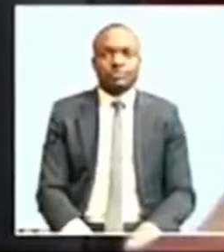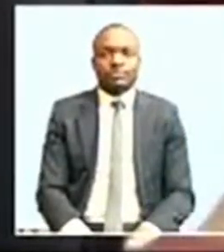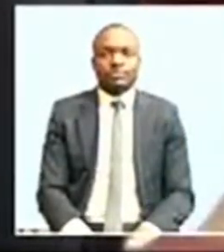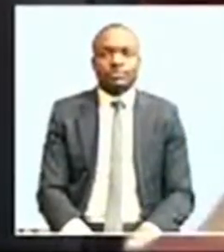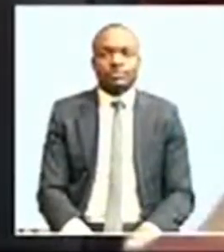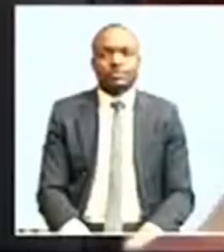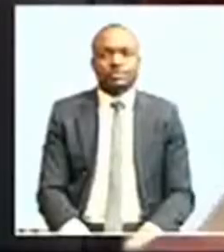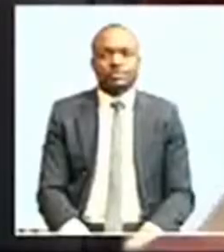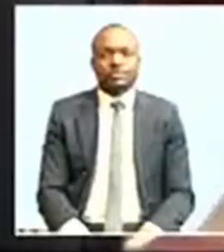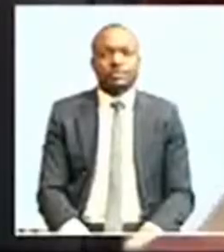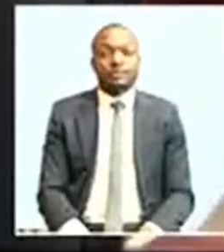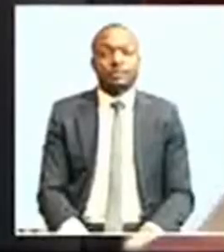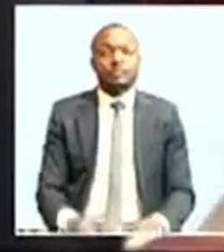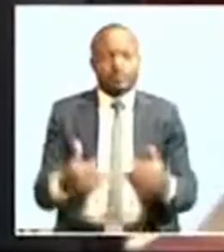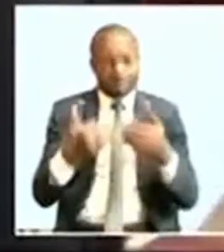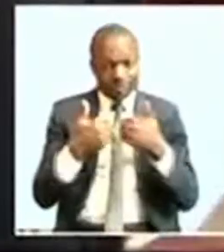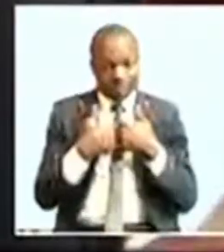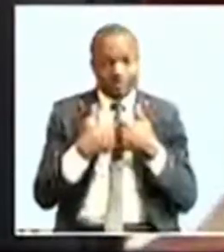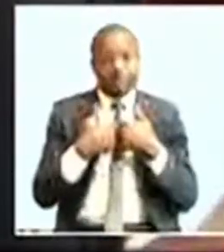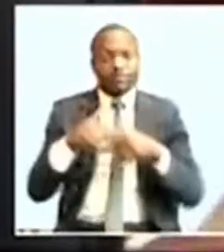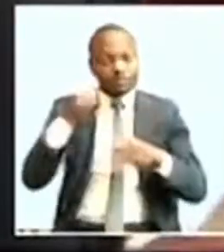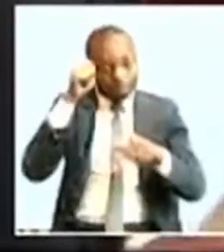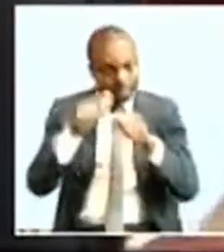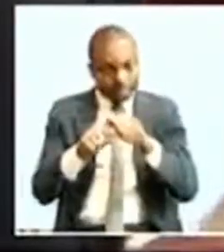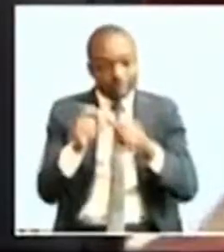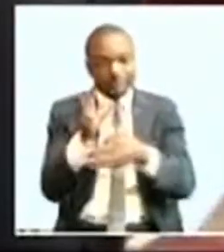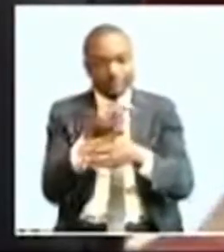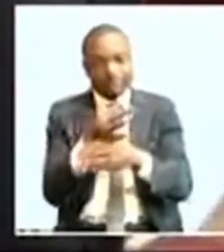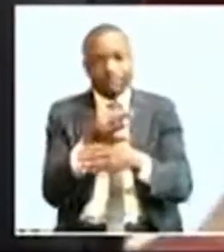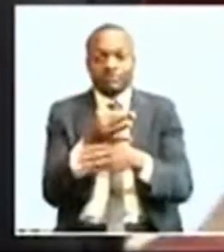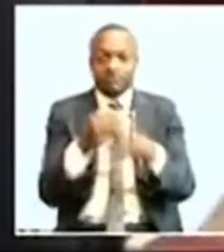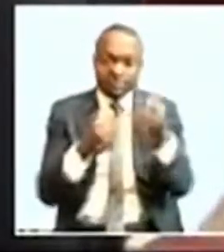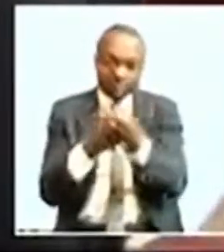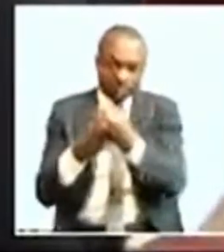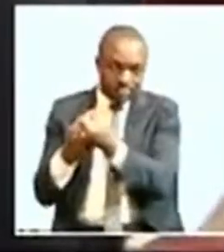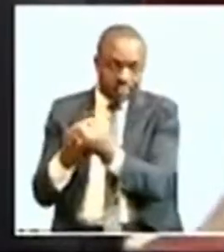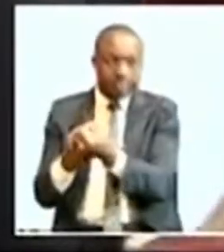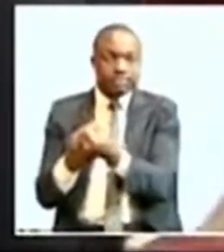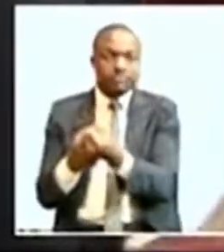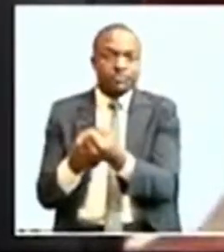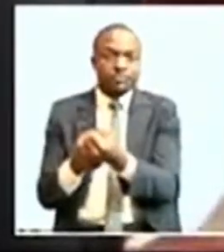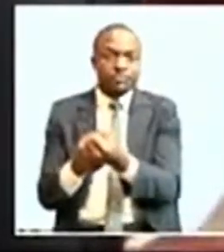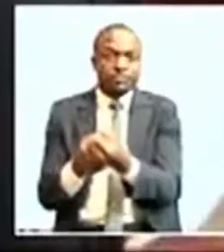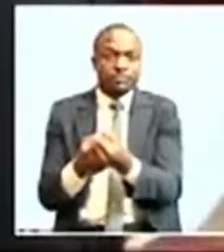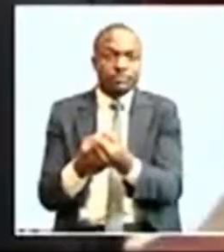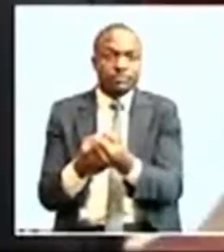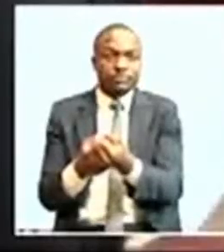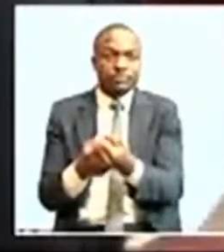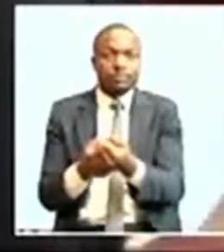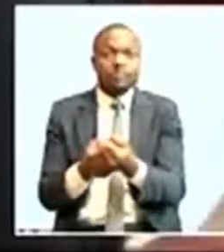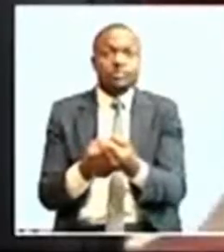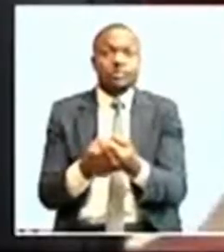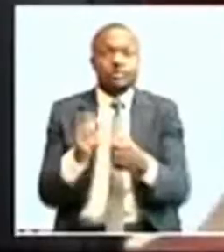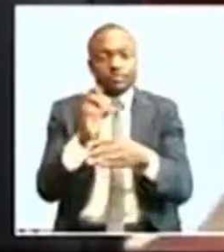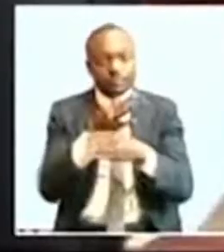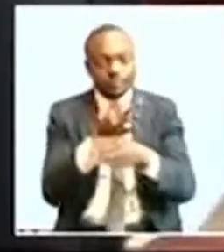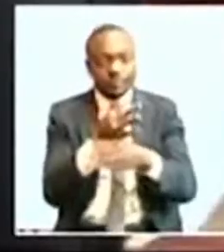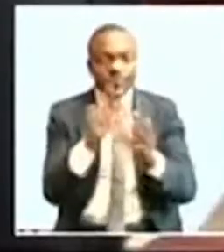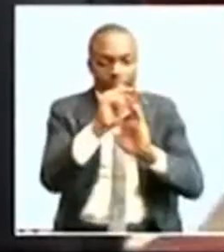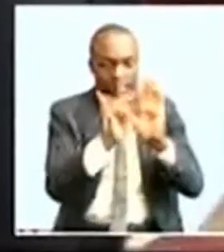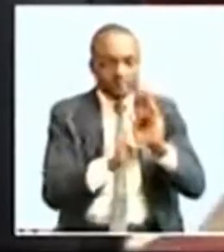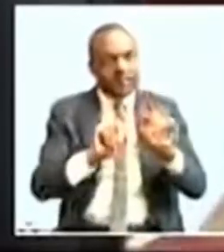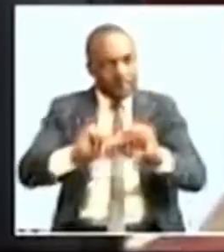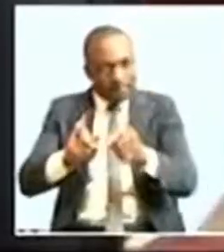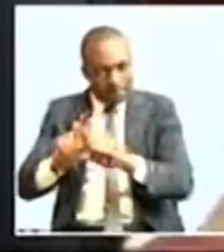So the World Trade Agreement on Fisheries Subsidies supports the ambitions of our aquaculture policy in several